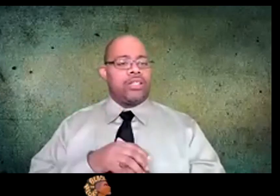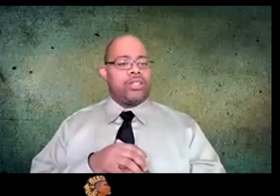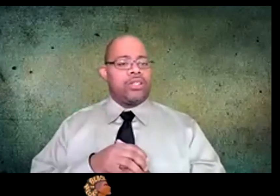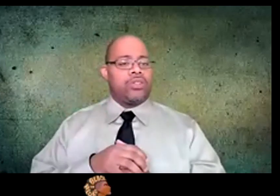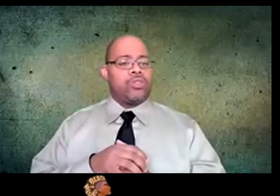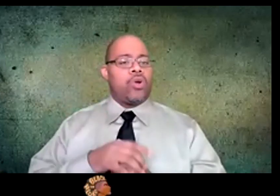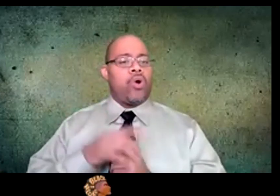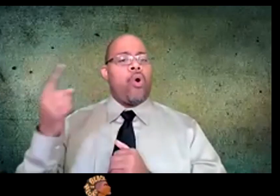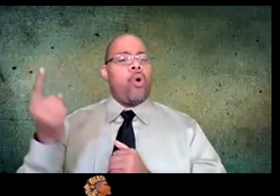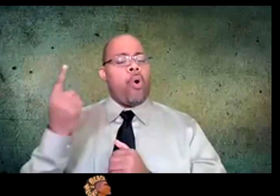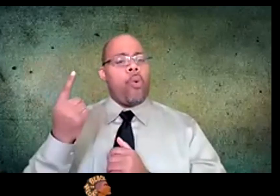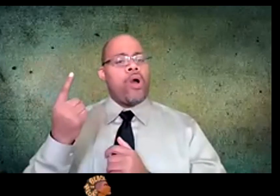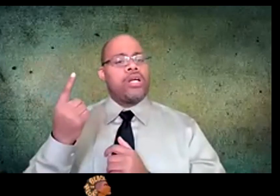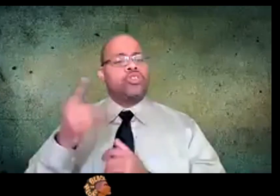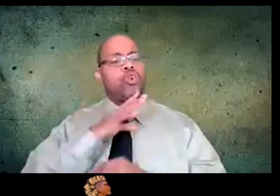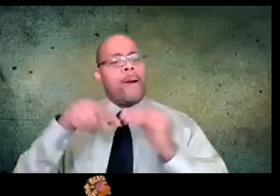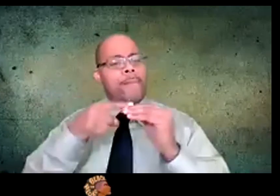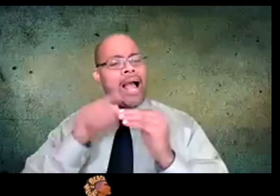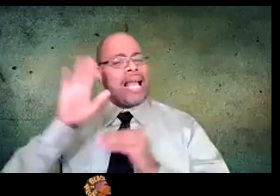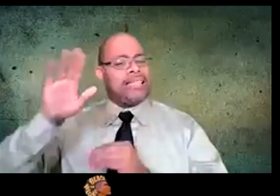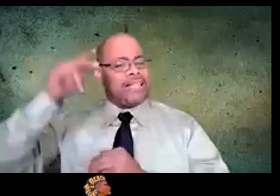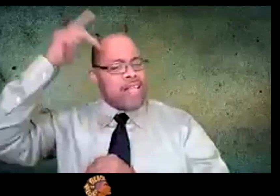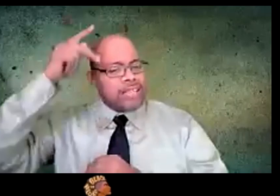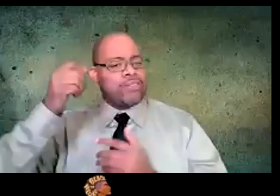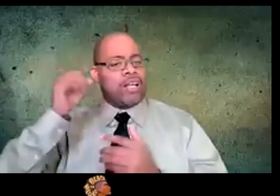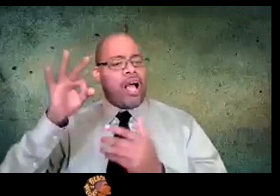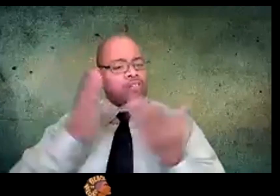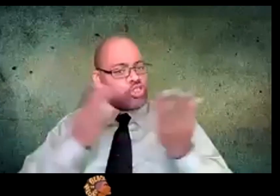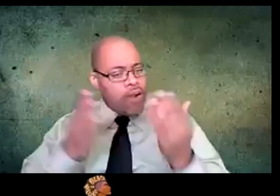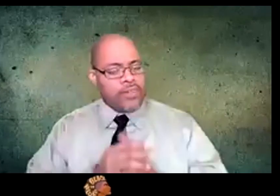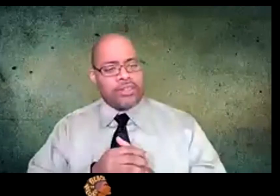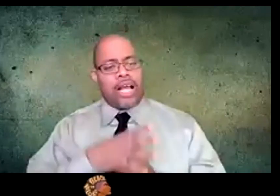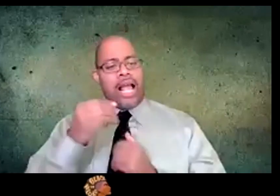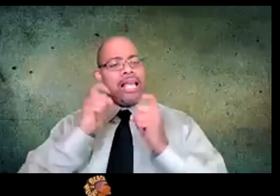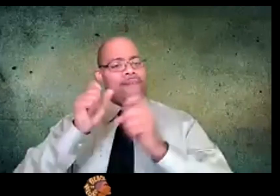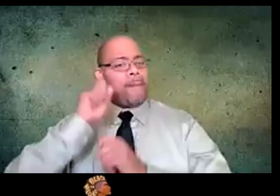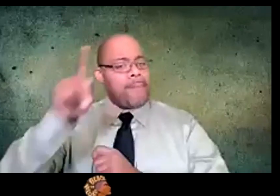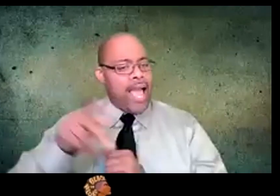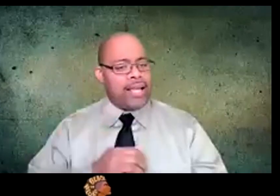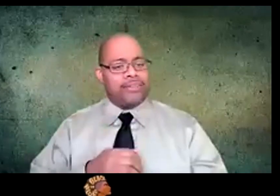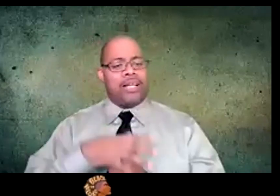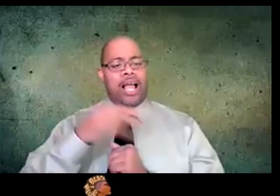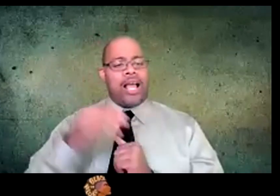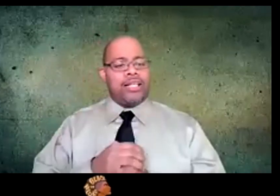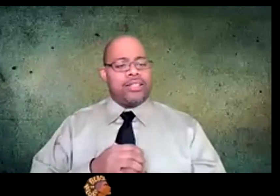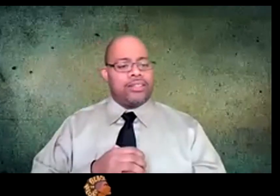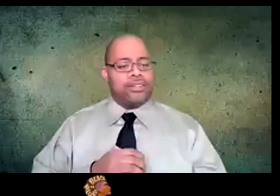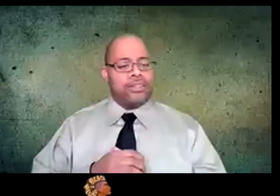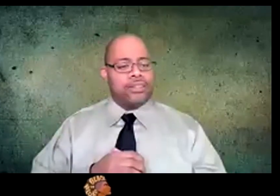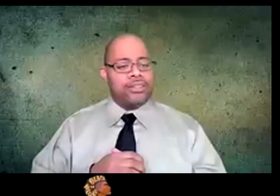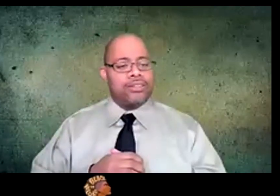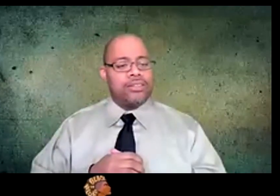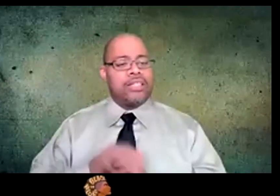always talking about his philosophy of service and giving back, and being